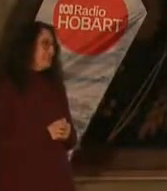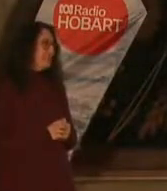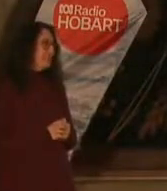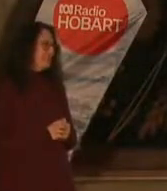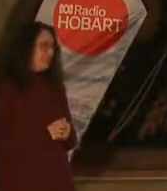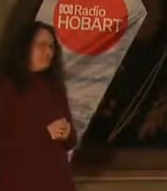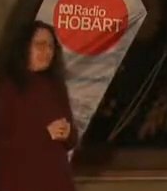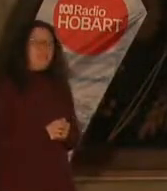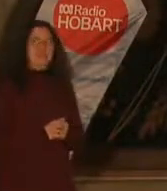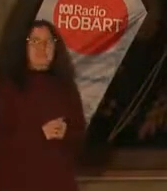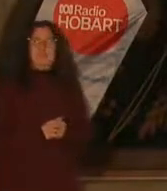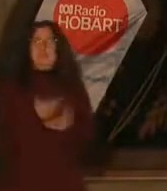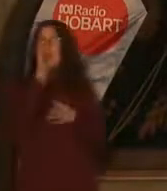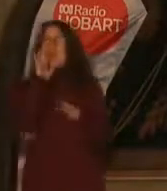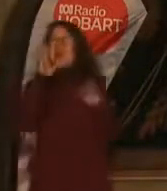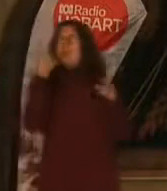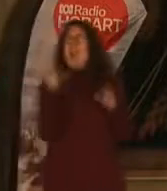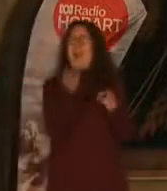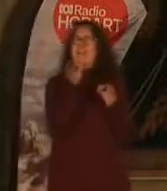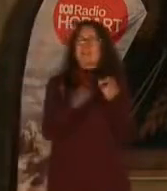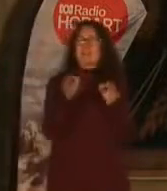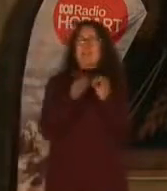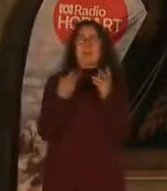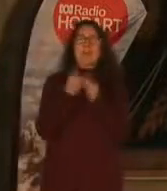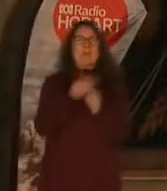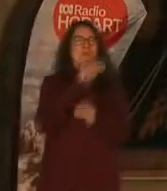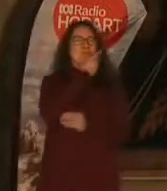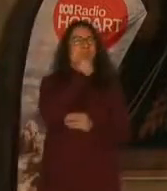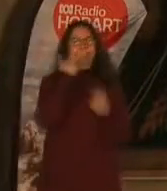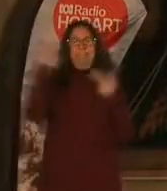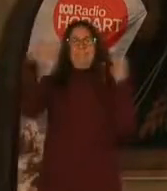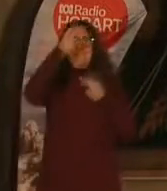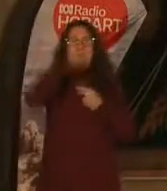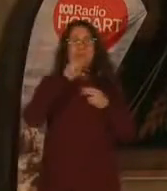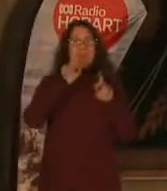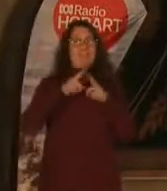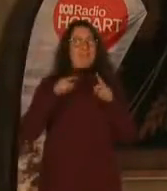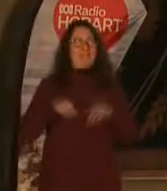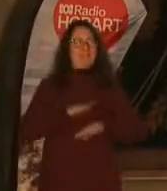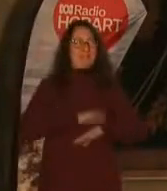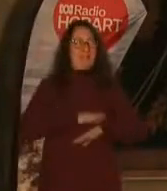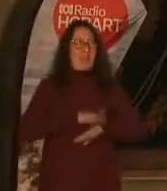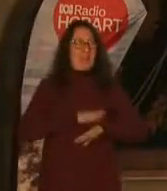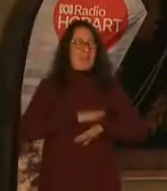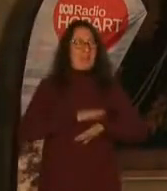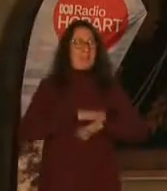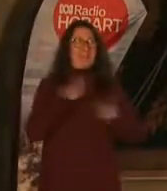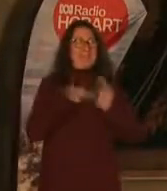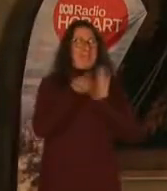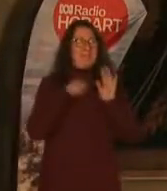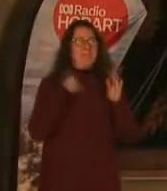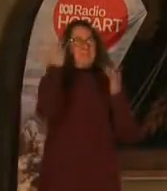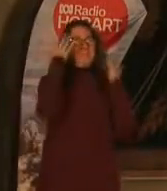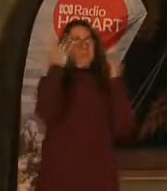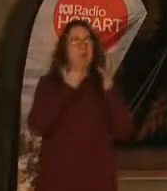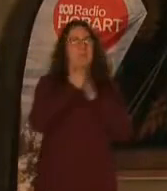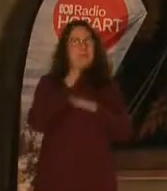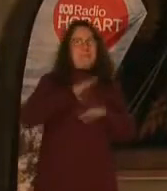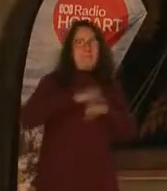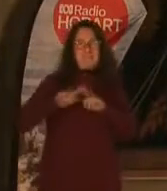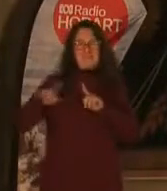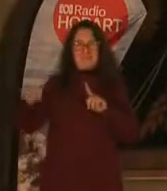Normally, if I'm working with interpreters, it's Christmas carols, and your faces look so different this time as you process what you experience and live through all the time, which